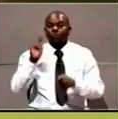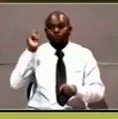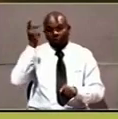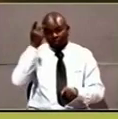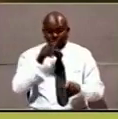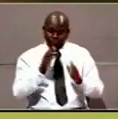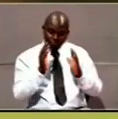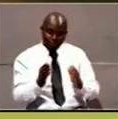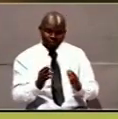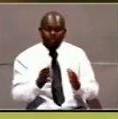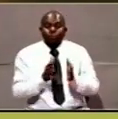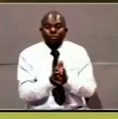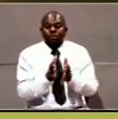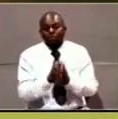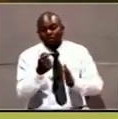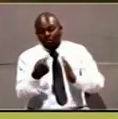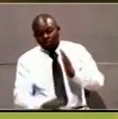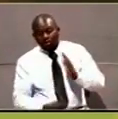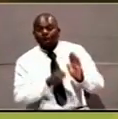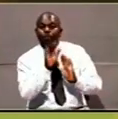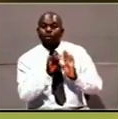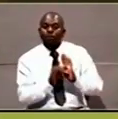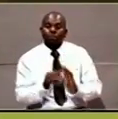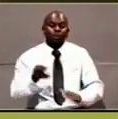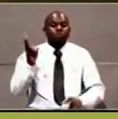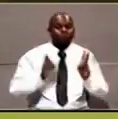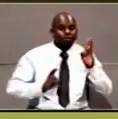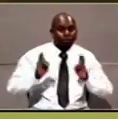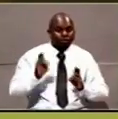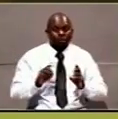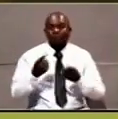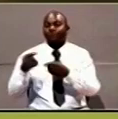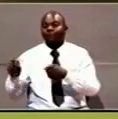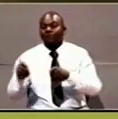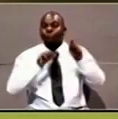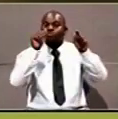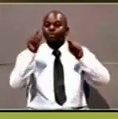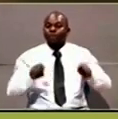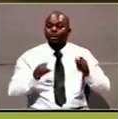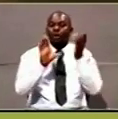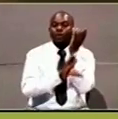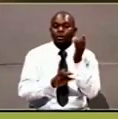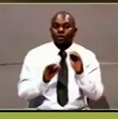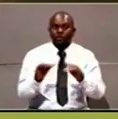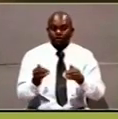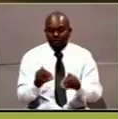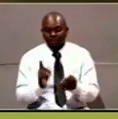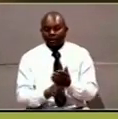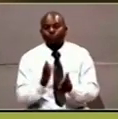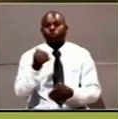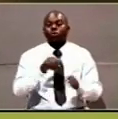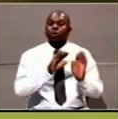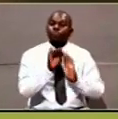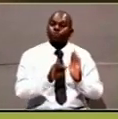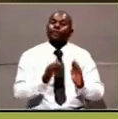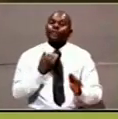to do a very detailed program, having listened to the views of the countries themselves, then to do a more detailed program as to what needs to